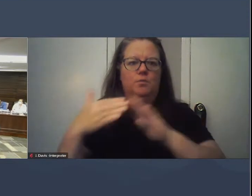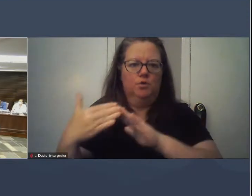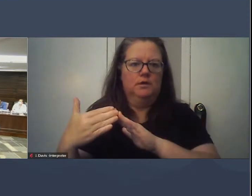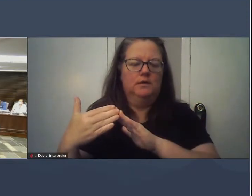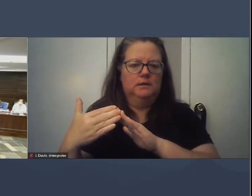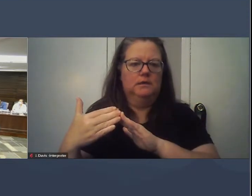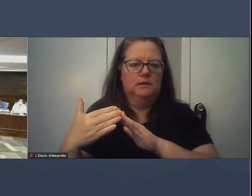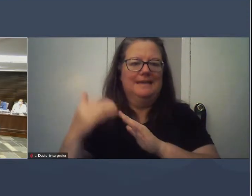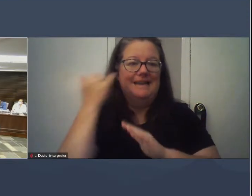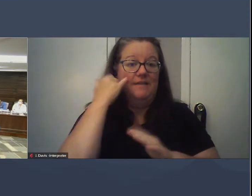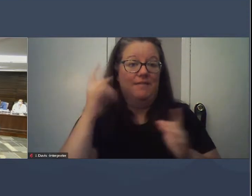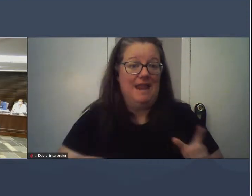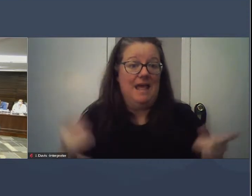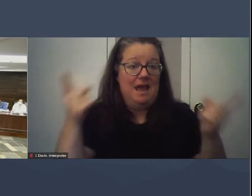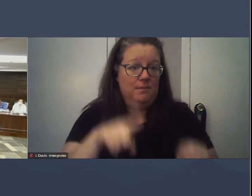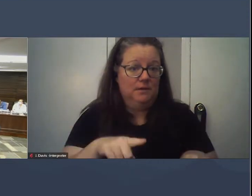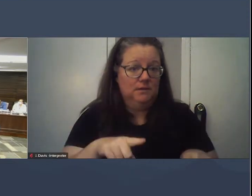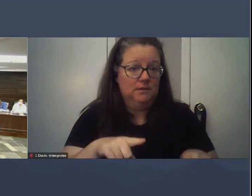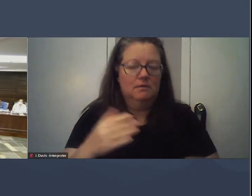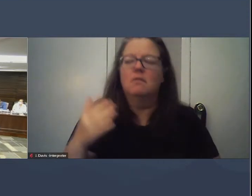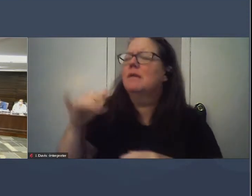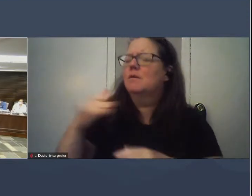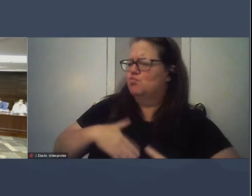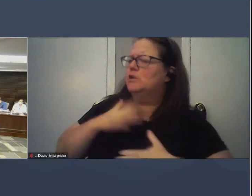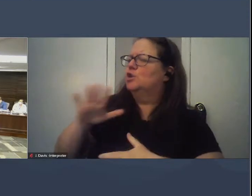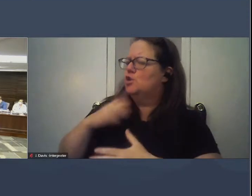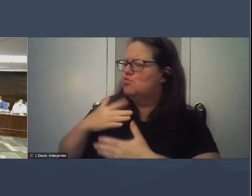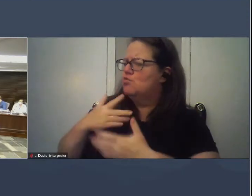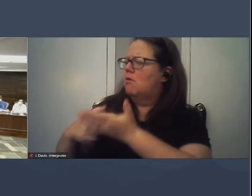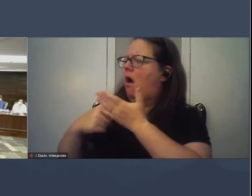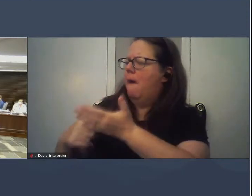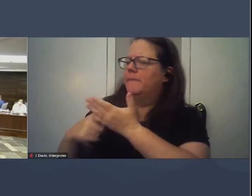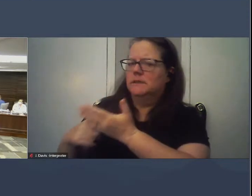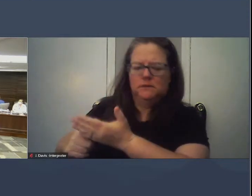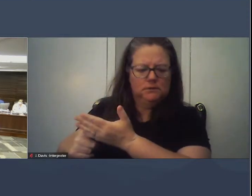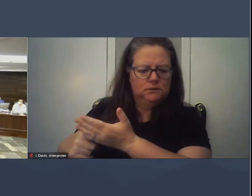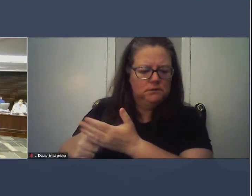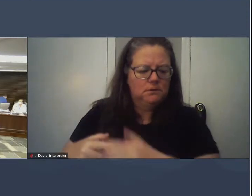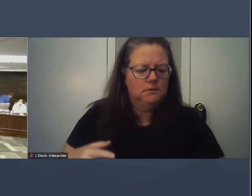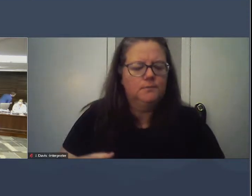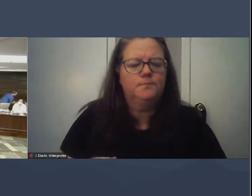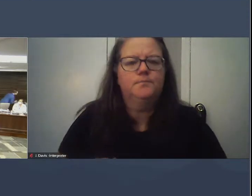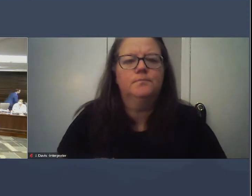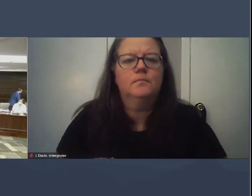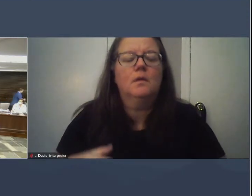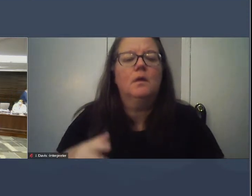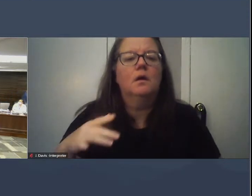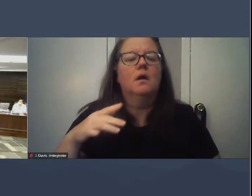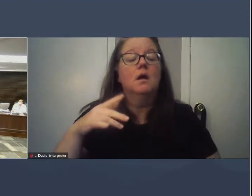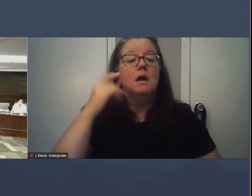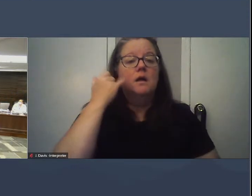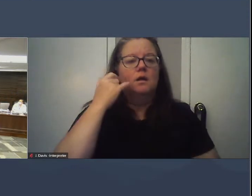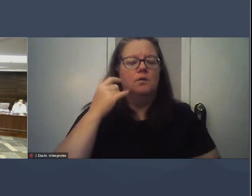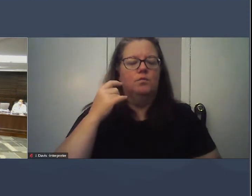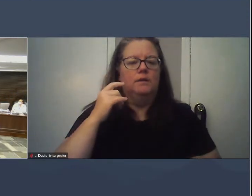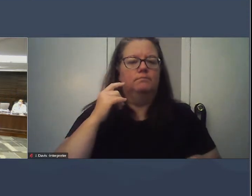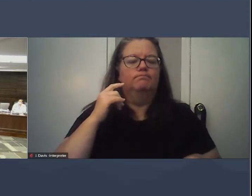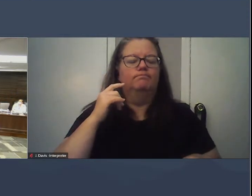did occur. Yeah. Appreciate your comments on that. Thank you. I want to follow up that just one of the things we did put in place in